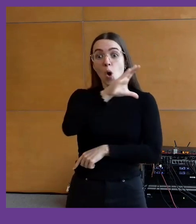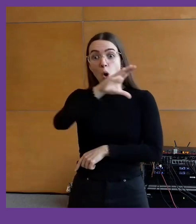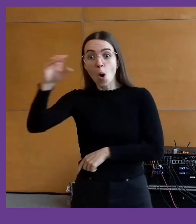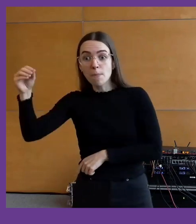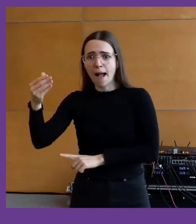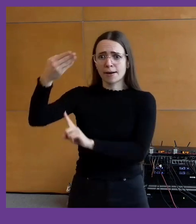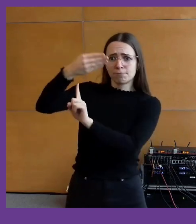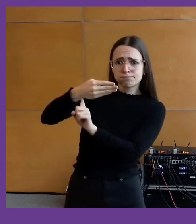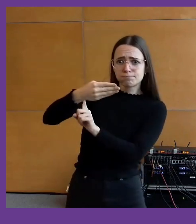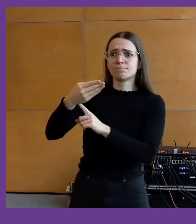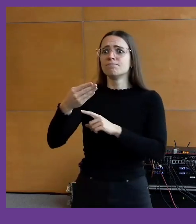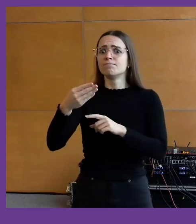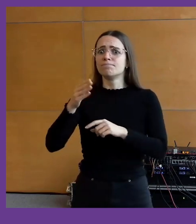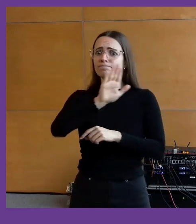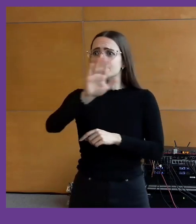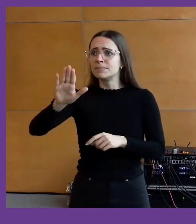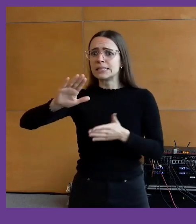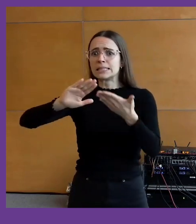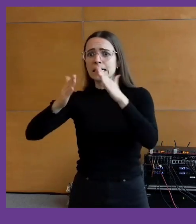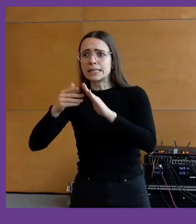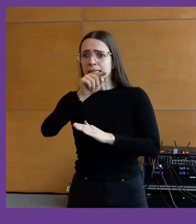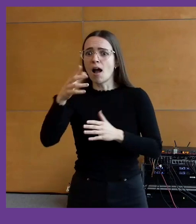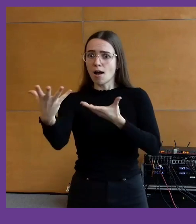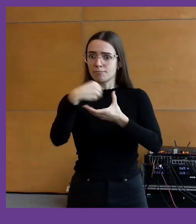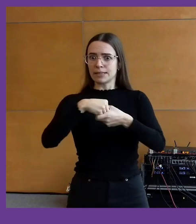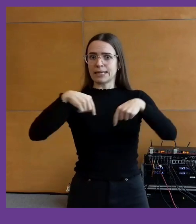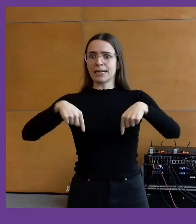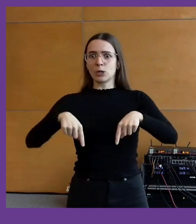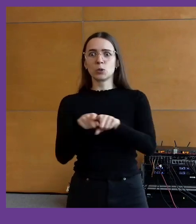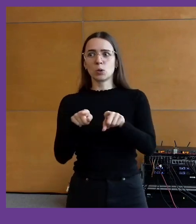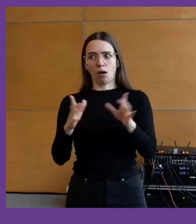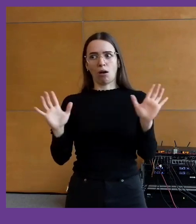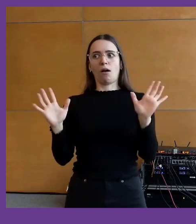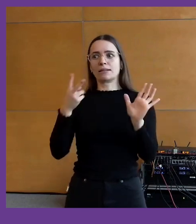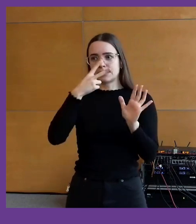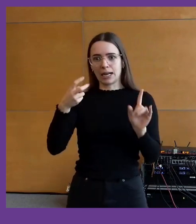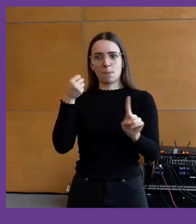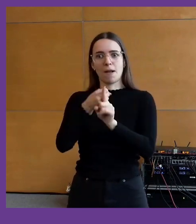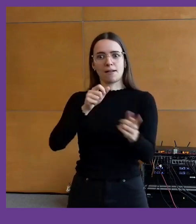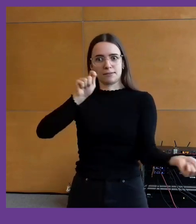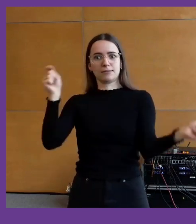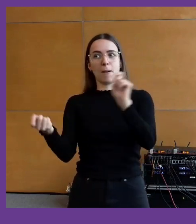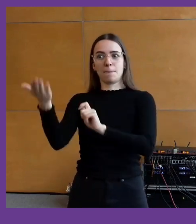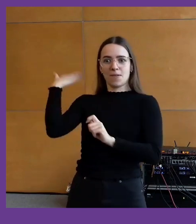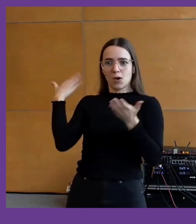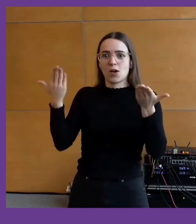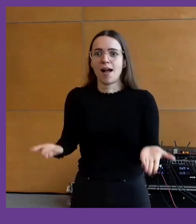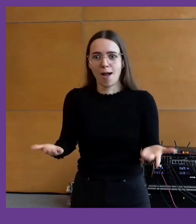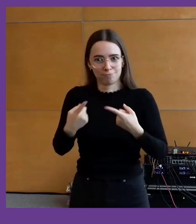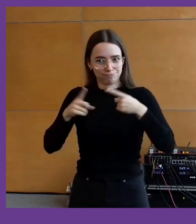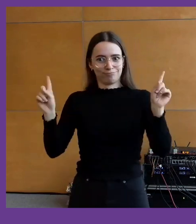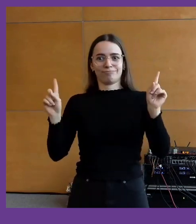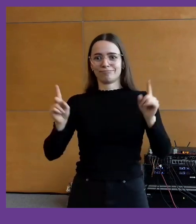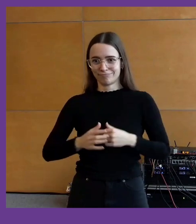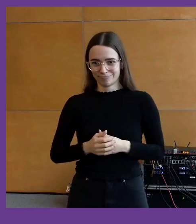20 years, sorry, I didn't say hello before. In these last 15, 20 years, I was just